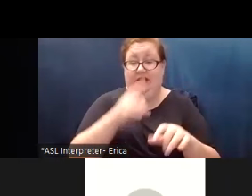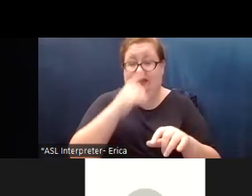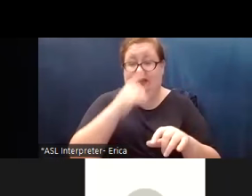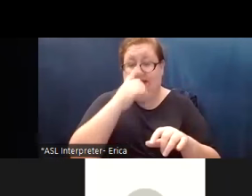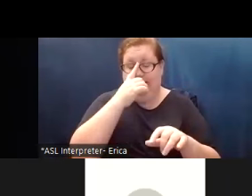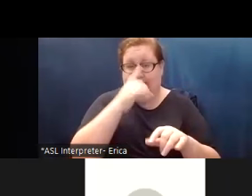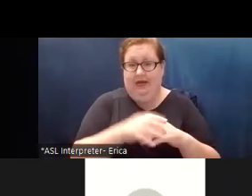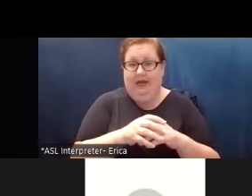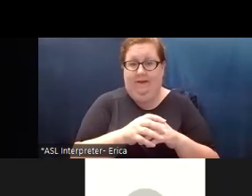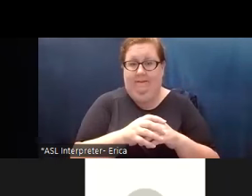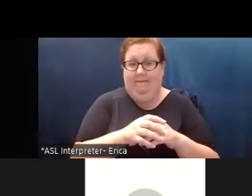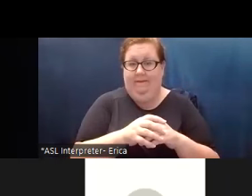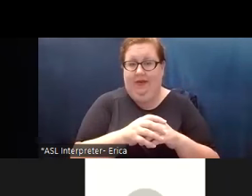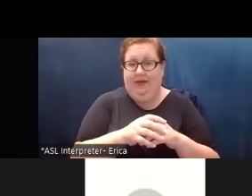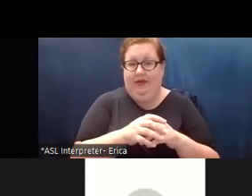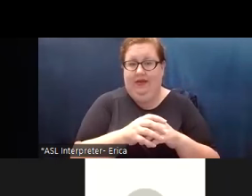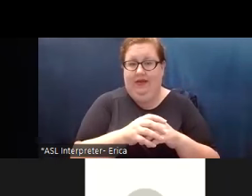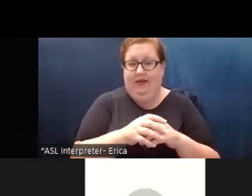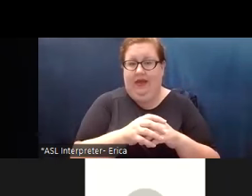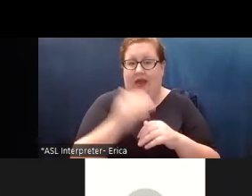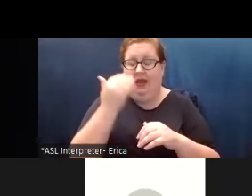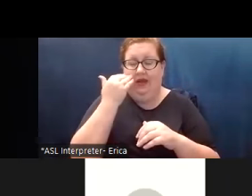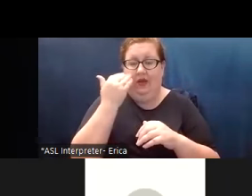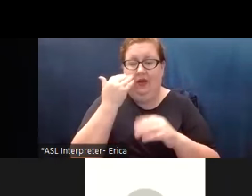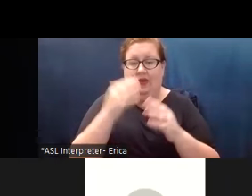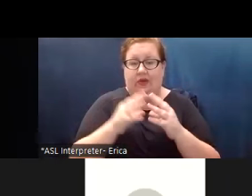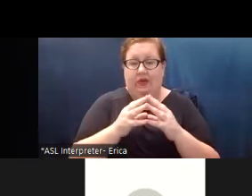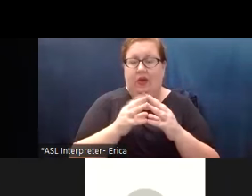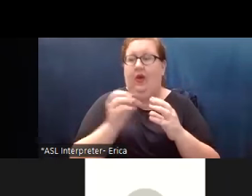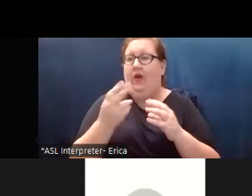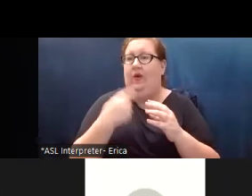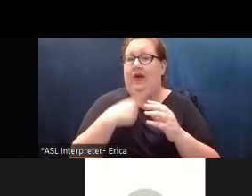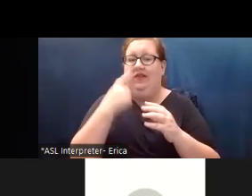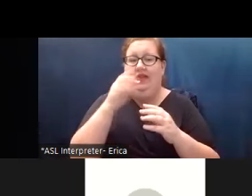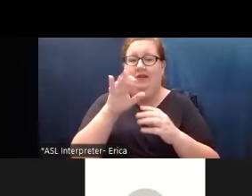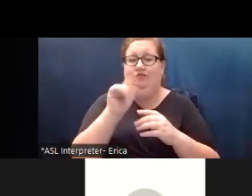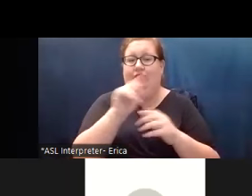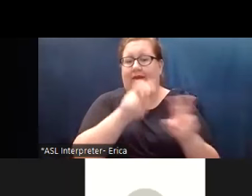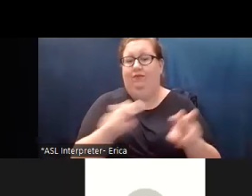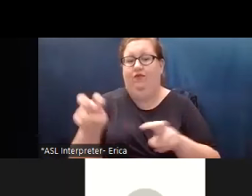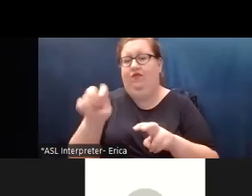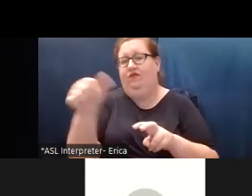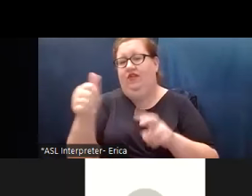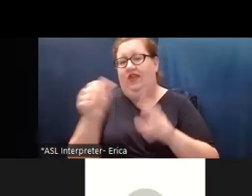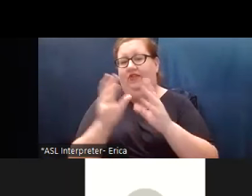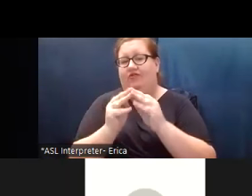notes. I know, I think Brett moved over to the other session.